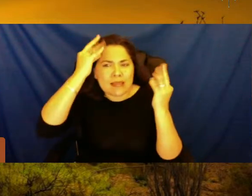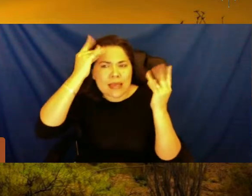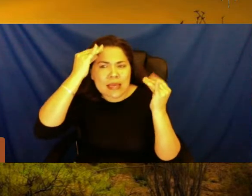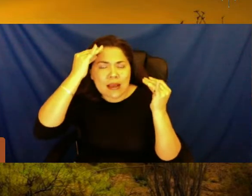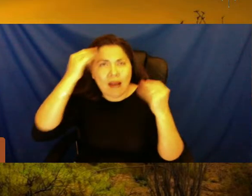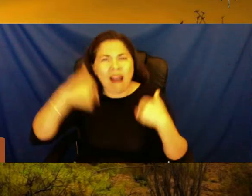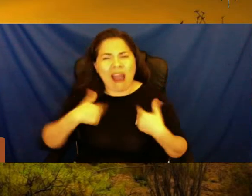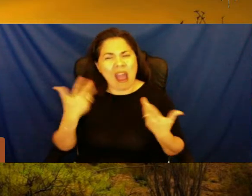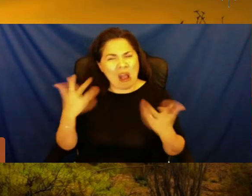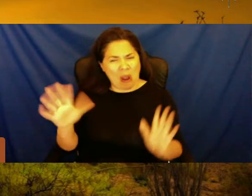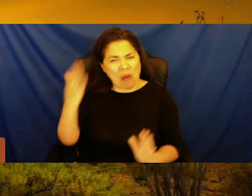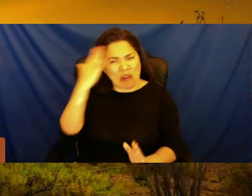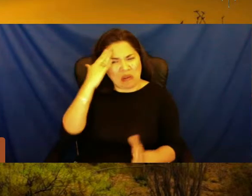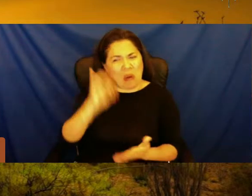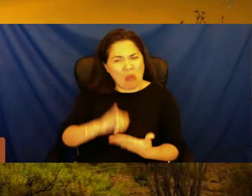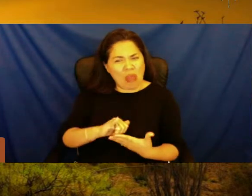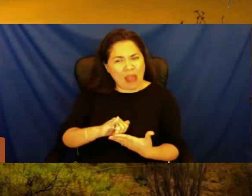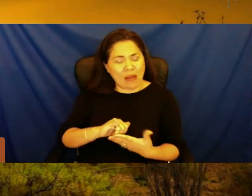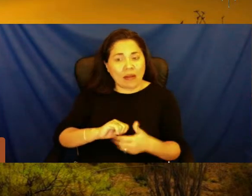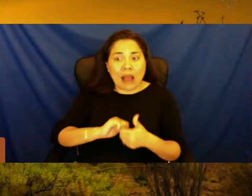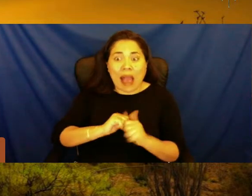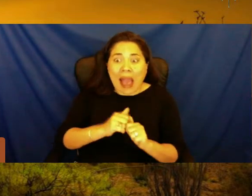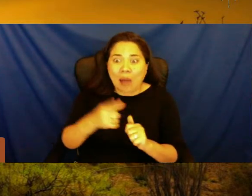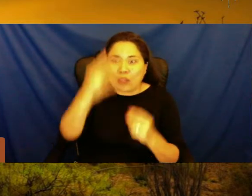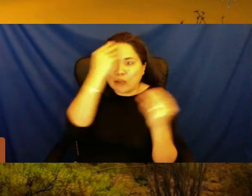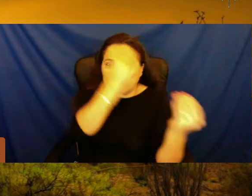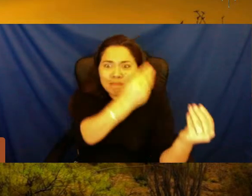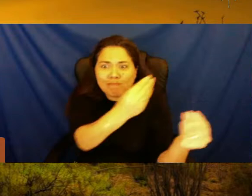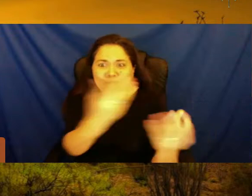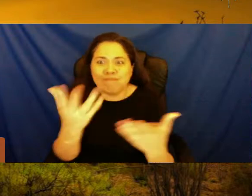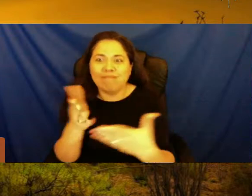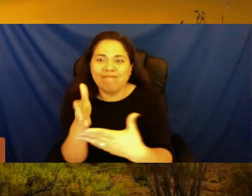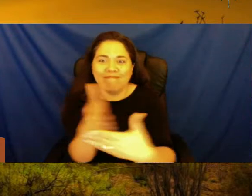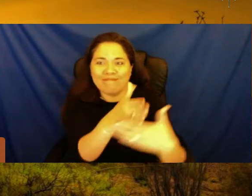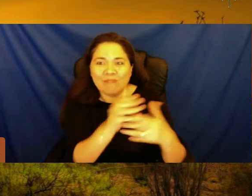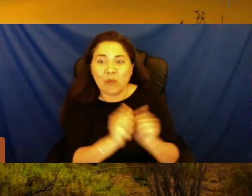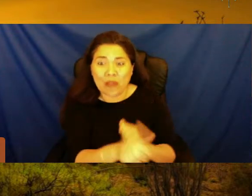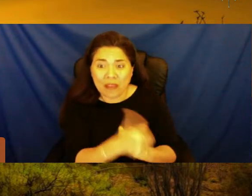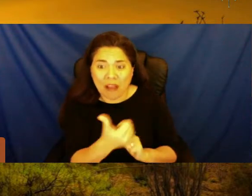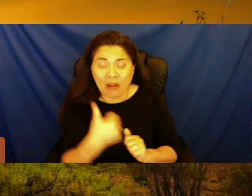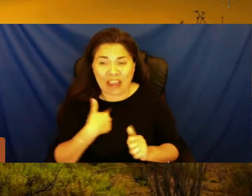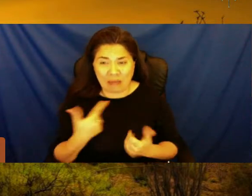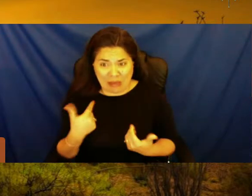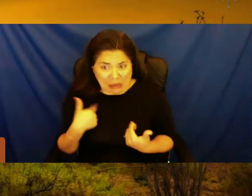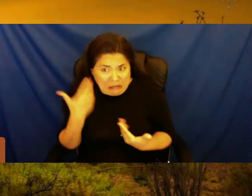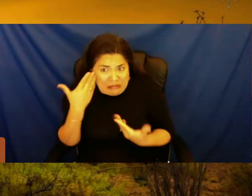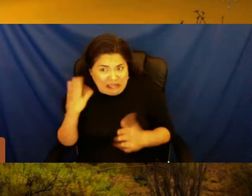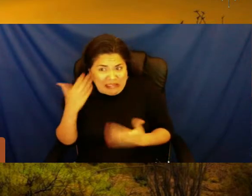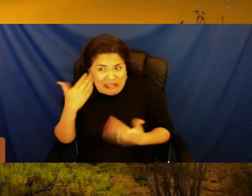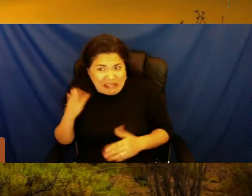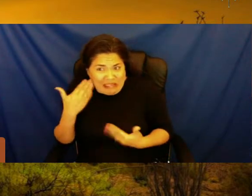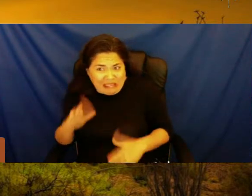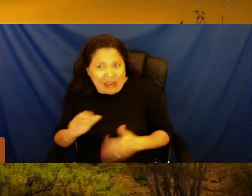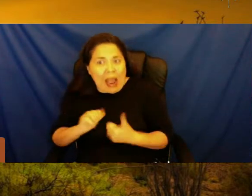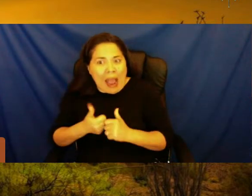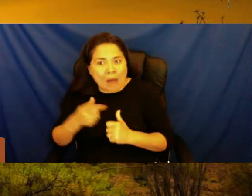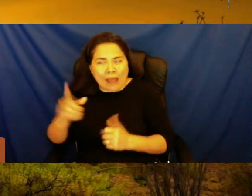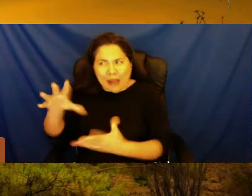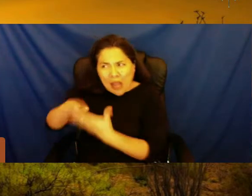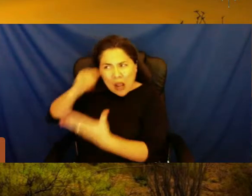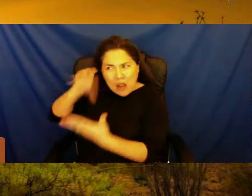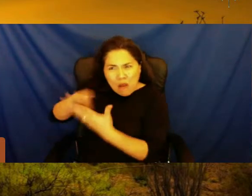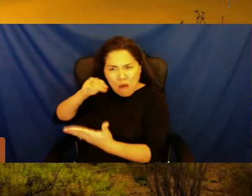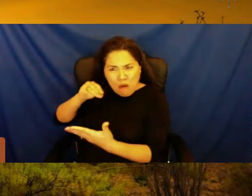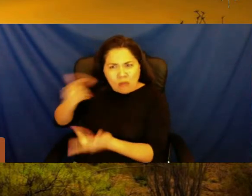know a lot, what can you do to share this knowledge with others? If you don't know a lot, what could you do to educate yourself? You